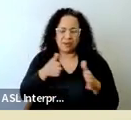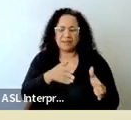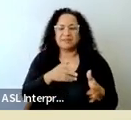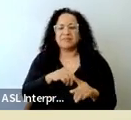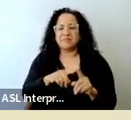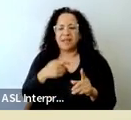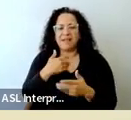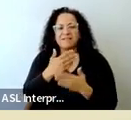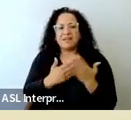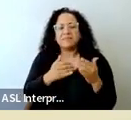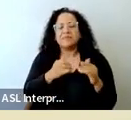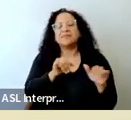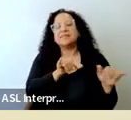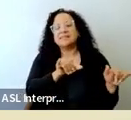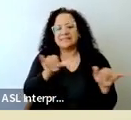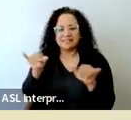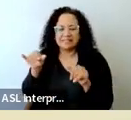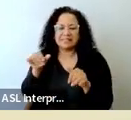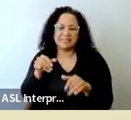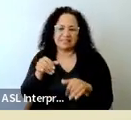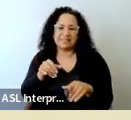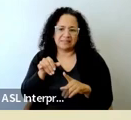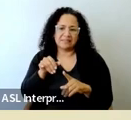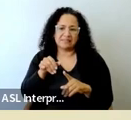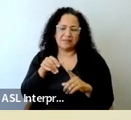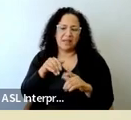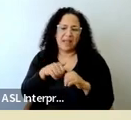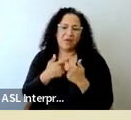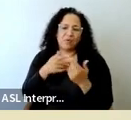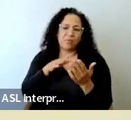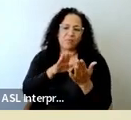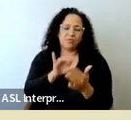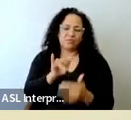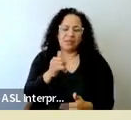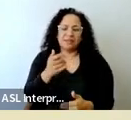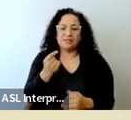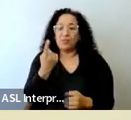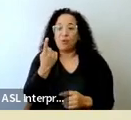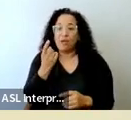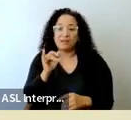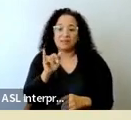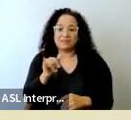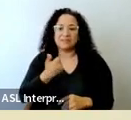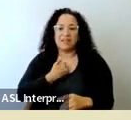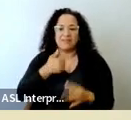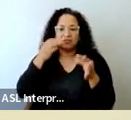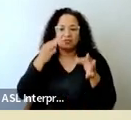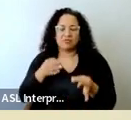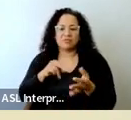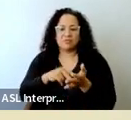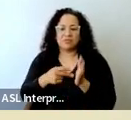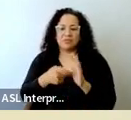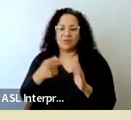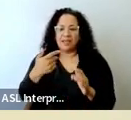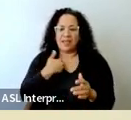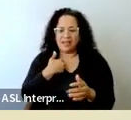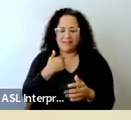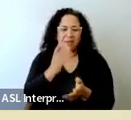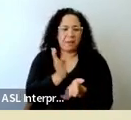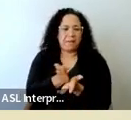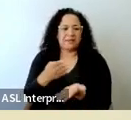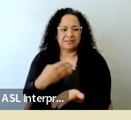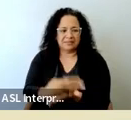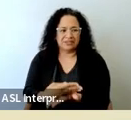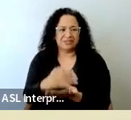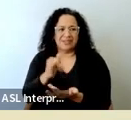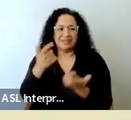some consistencies in how we approached it. So one of the consistencies was, self-determination means you have a capitated budget. And that was the first big